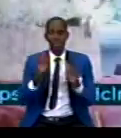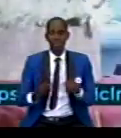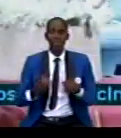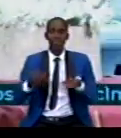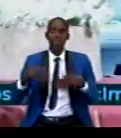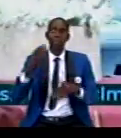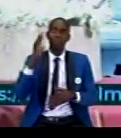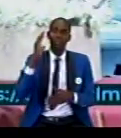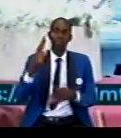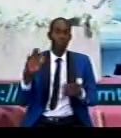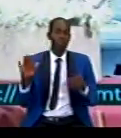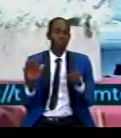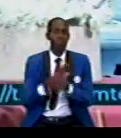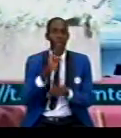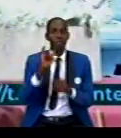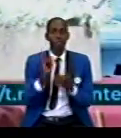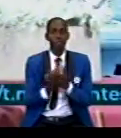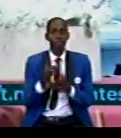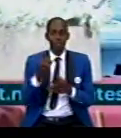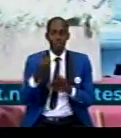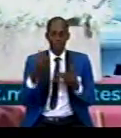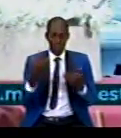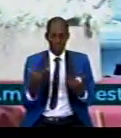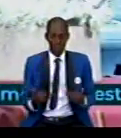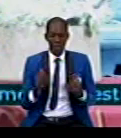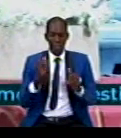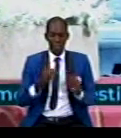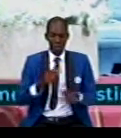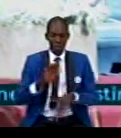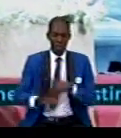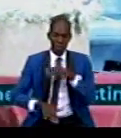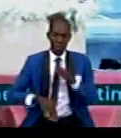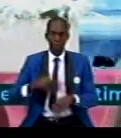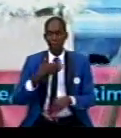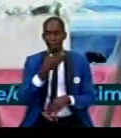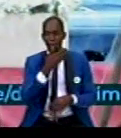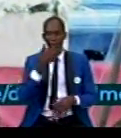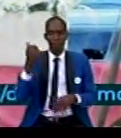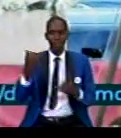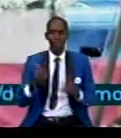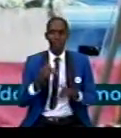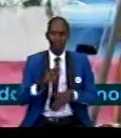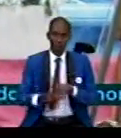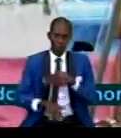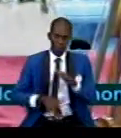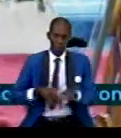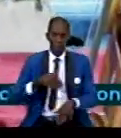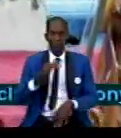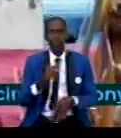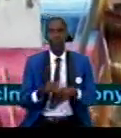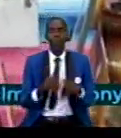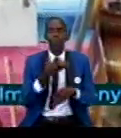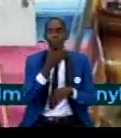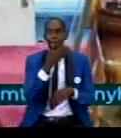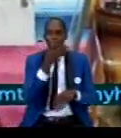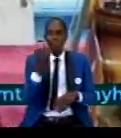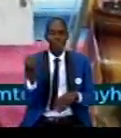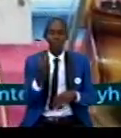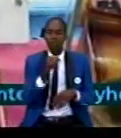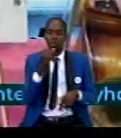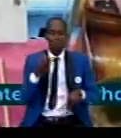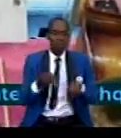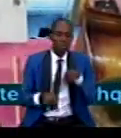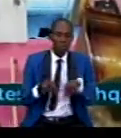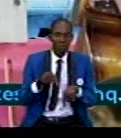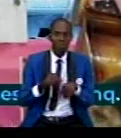leg, as you can see. I'm matching it on the ground. I'm not limping. I'm not feeling any sharp pain. There is no slump on the